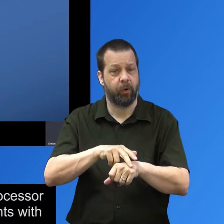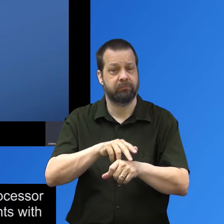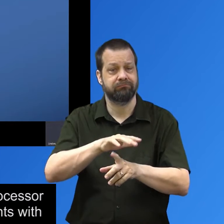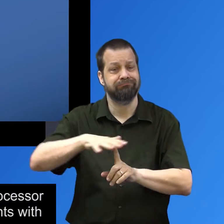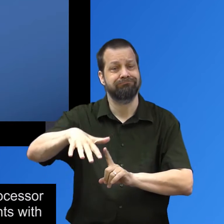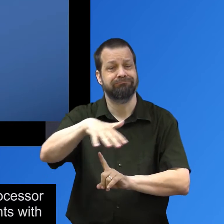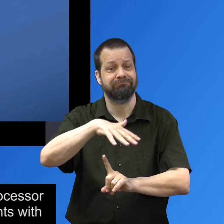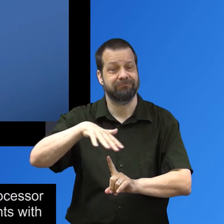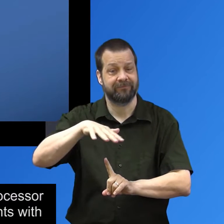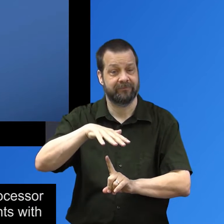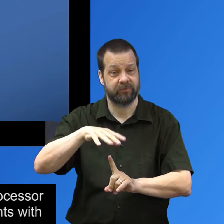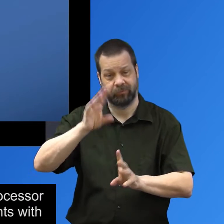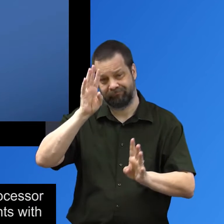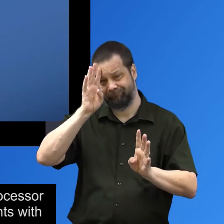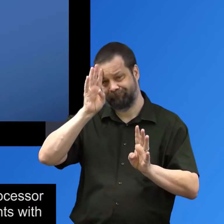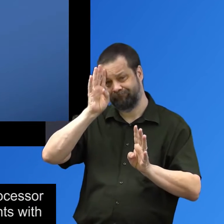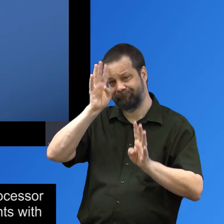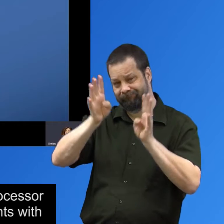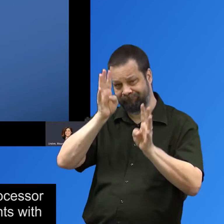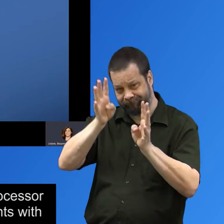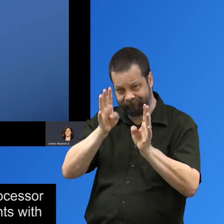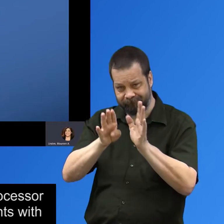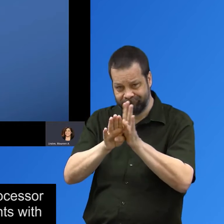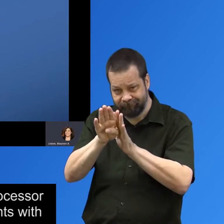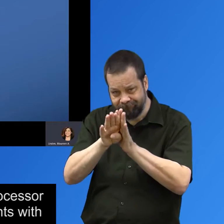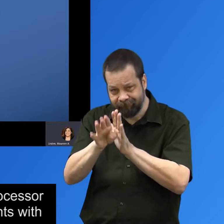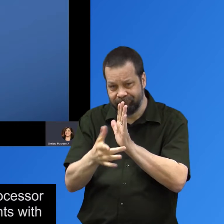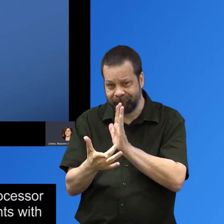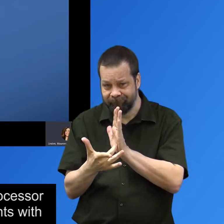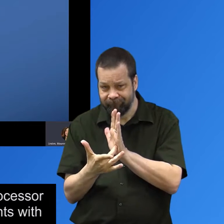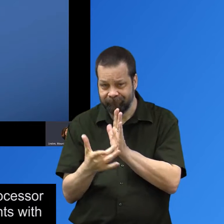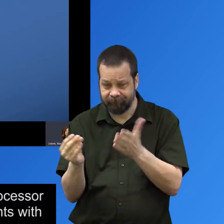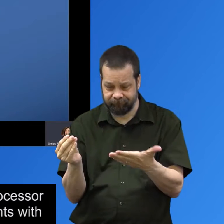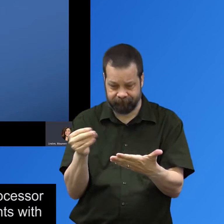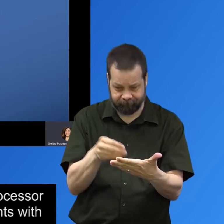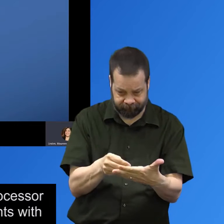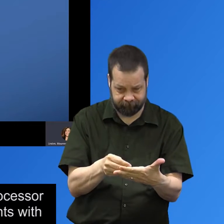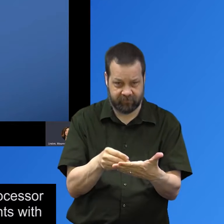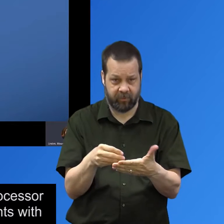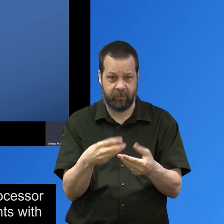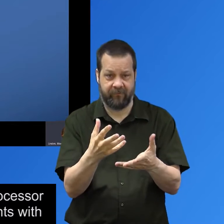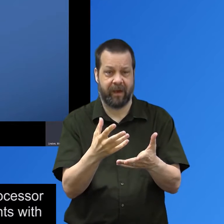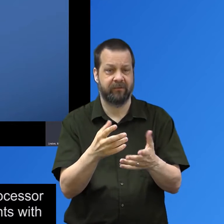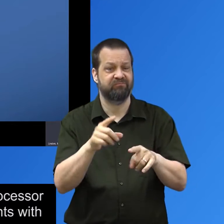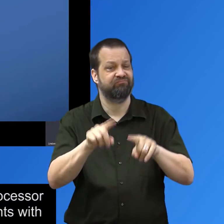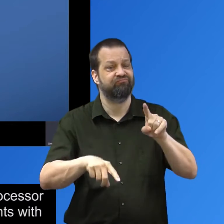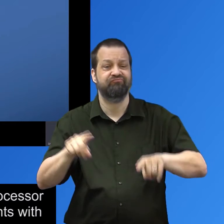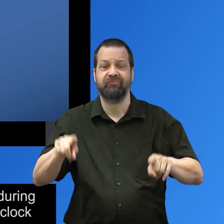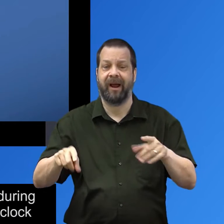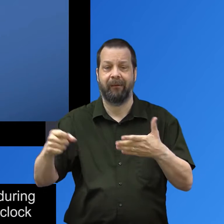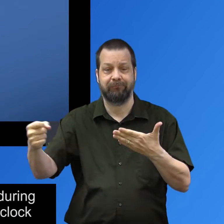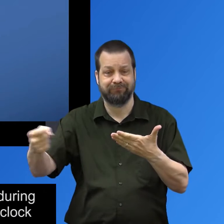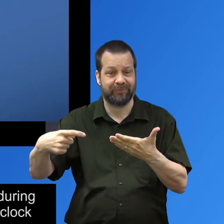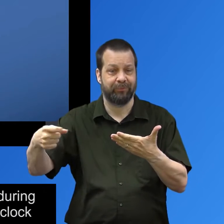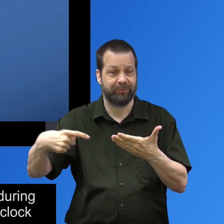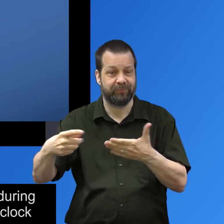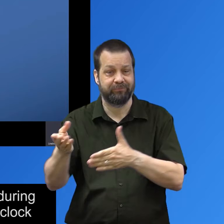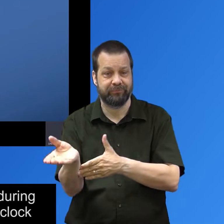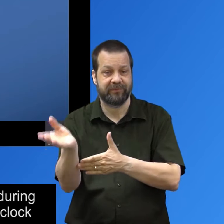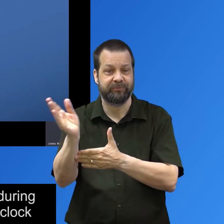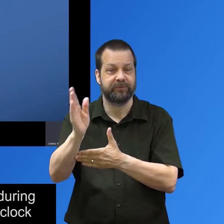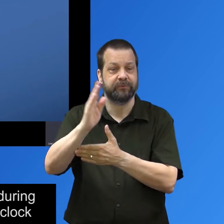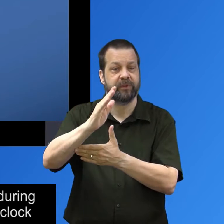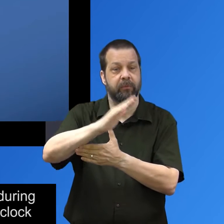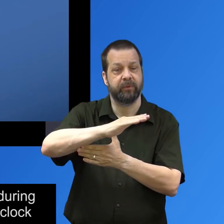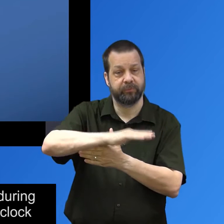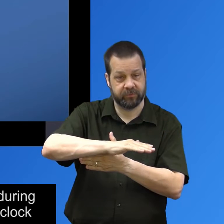uncontrolled environments. We developed a microprocessor system that allowed us to provide research participants with random signals throughout the